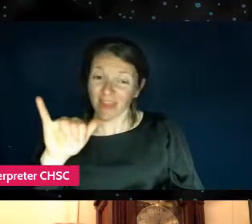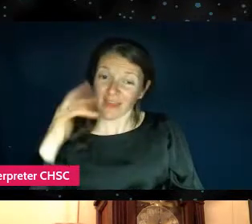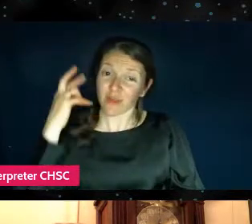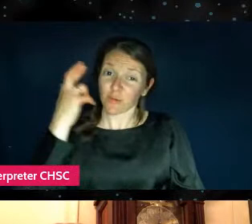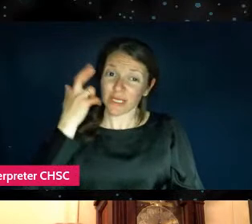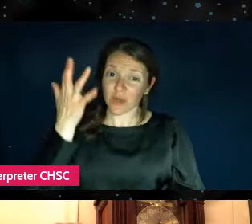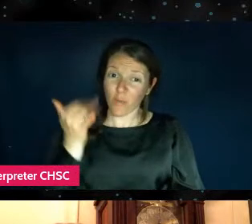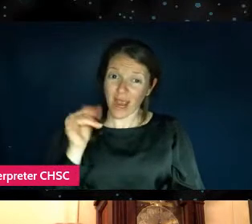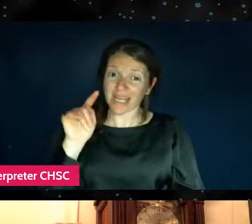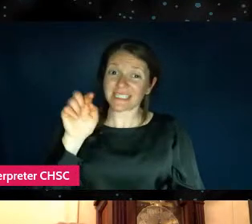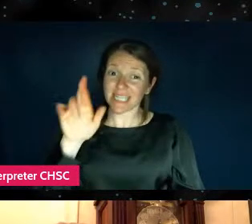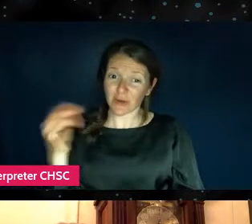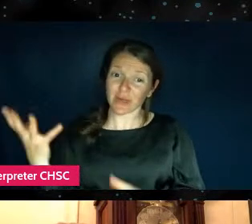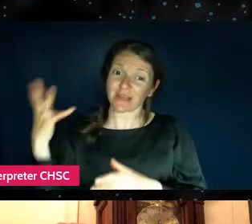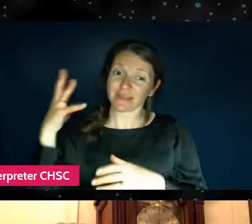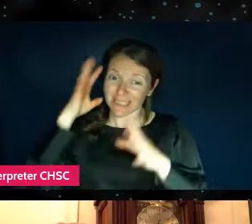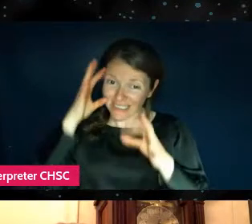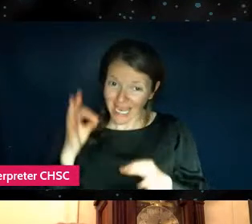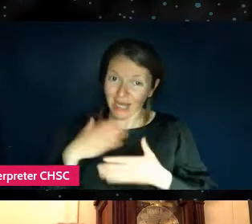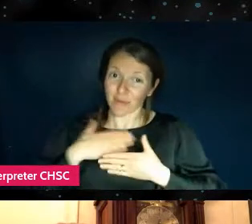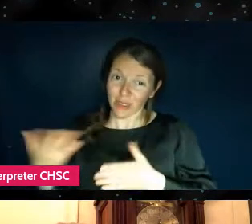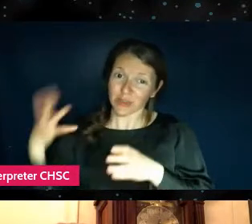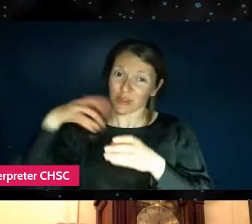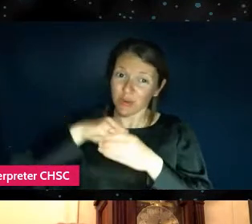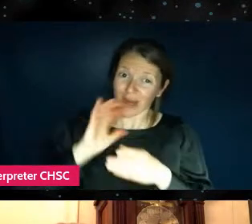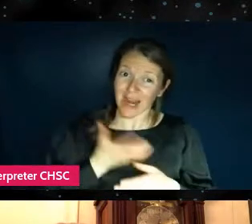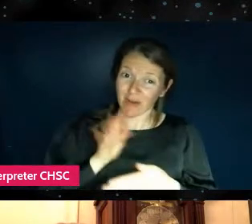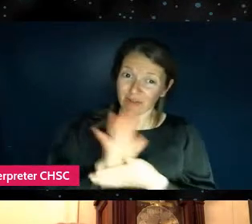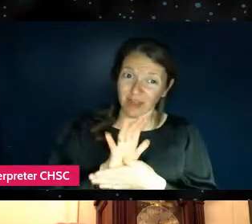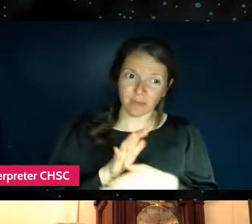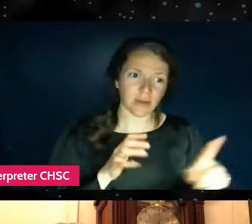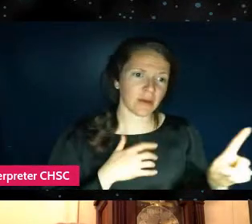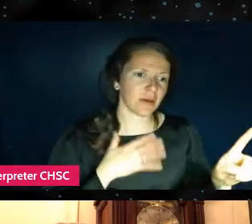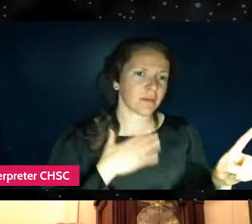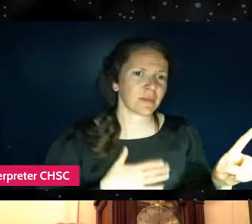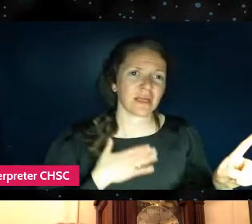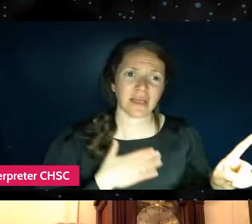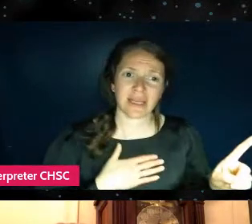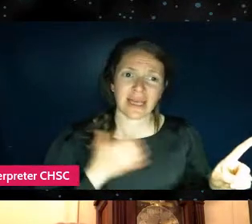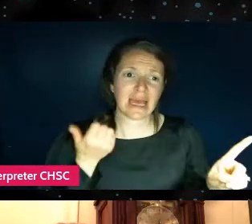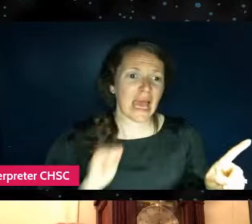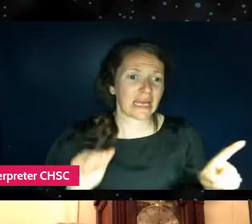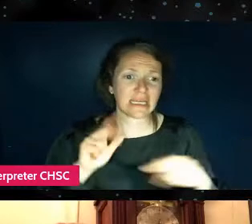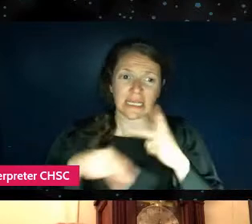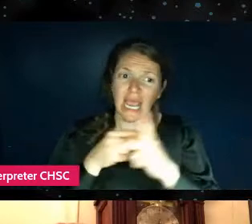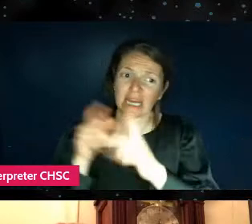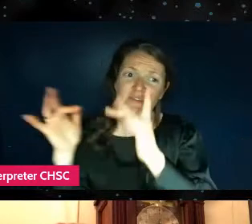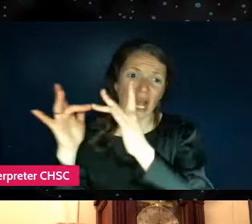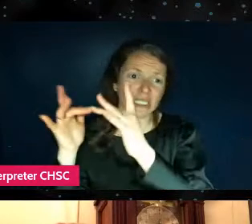part of our film. So I would love